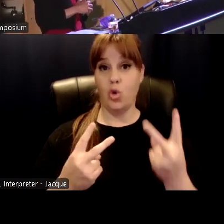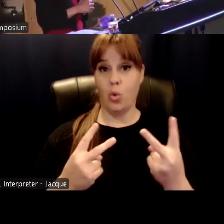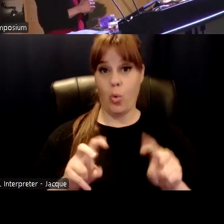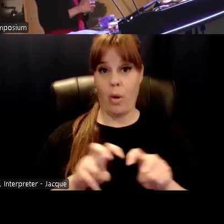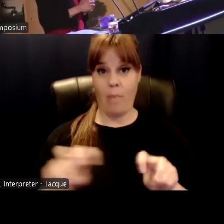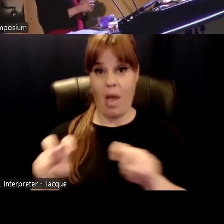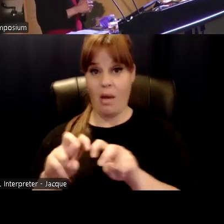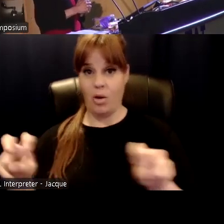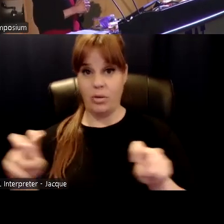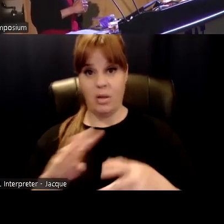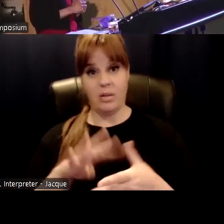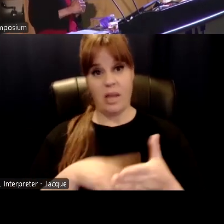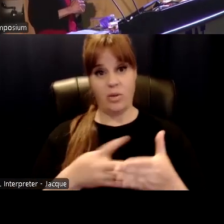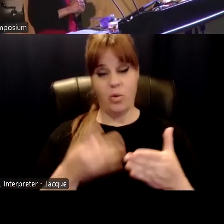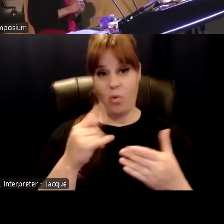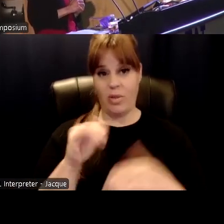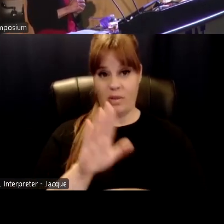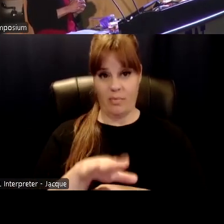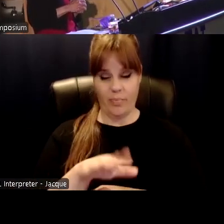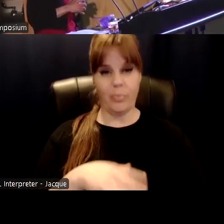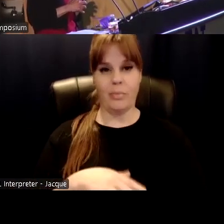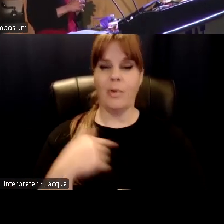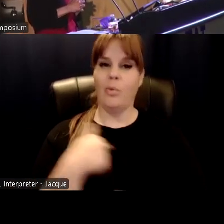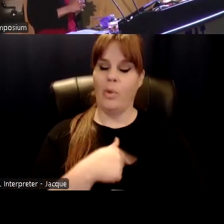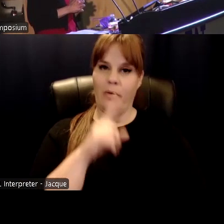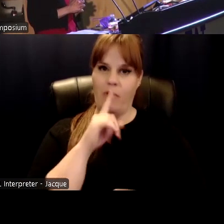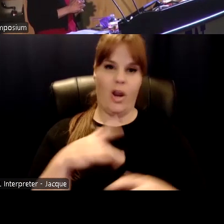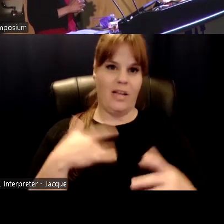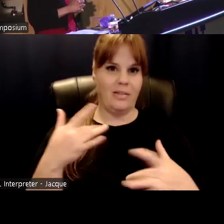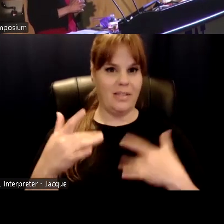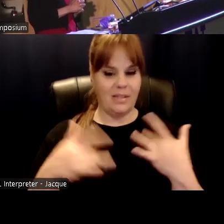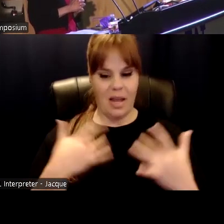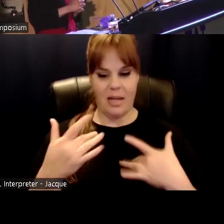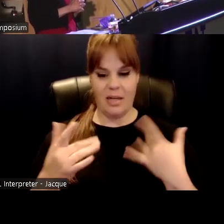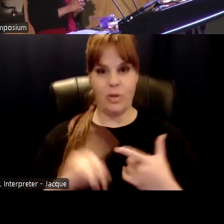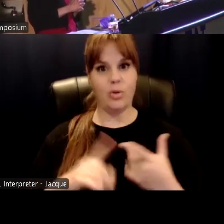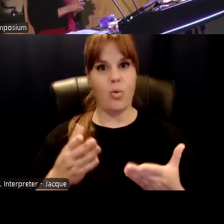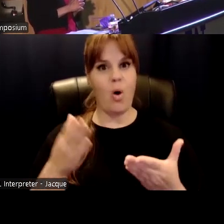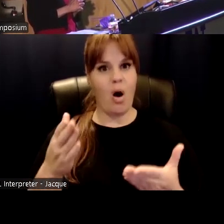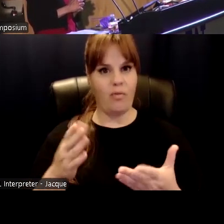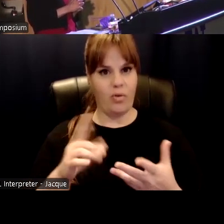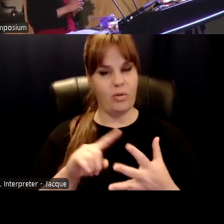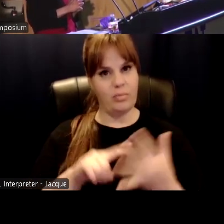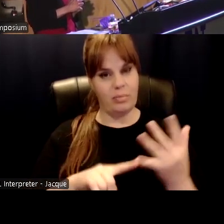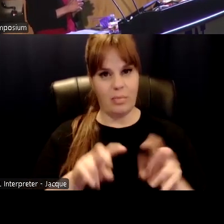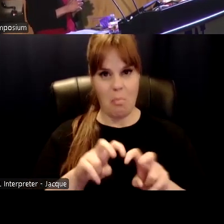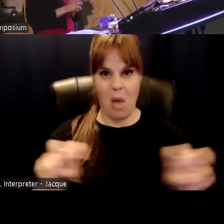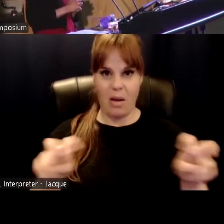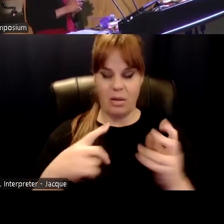scheduled for this afternoon. We are really excited to offer you these panel discussions. This first